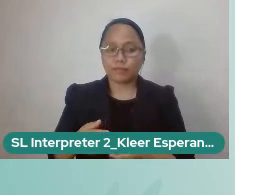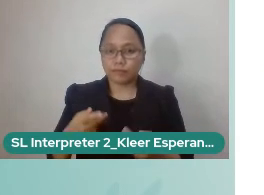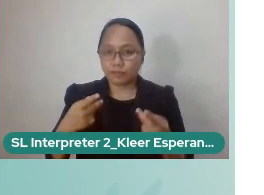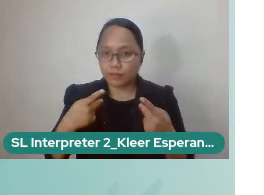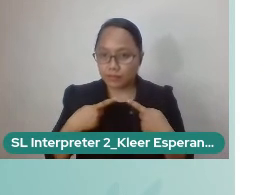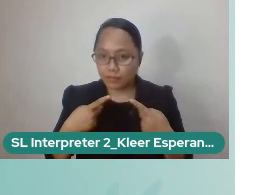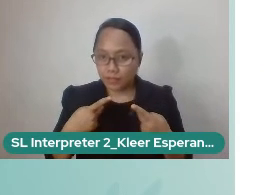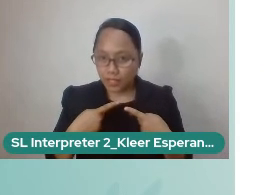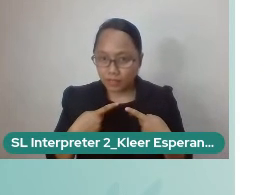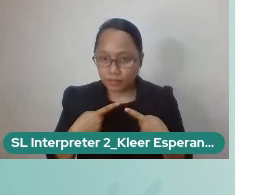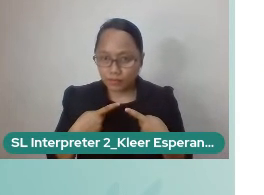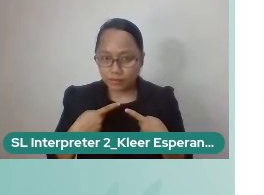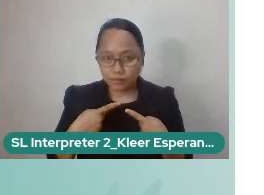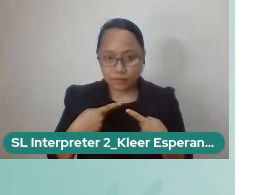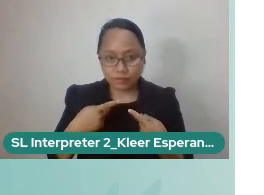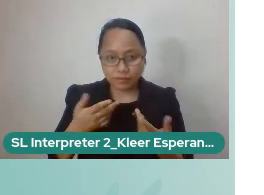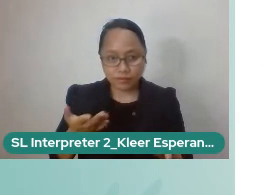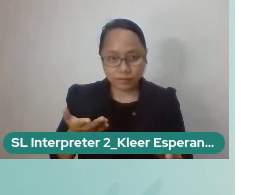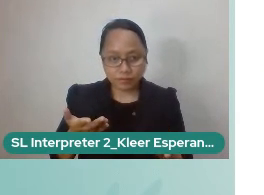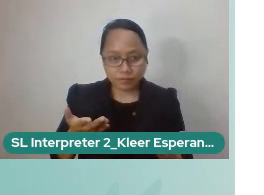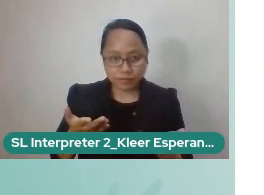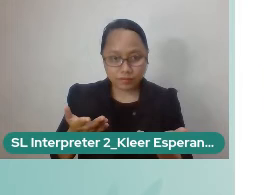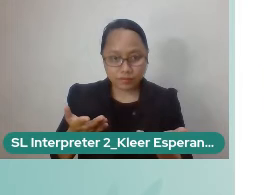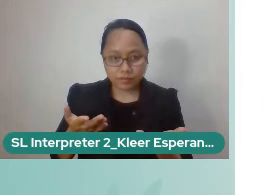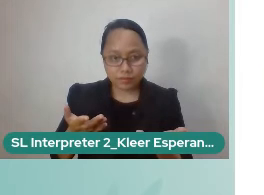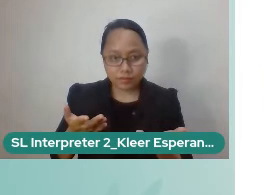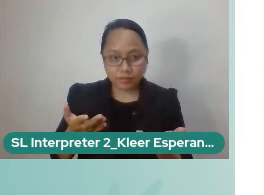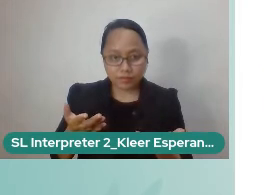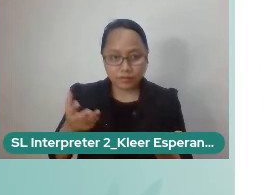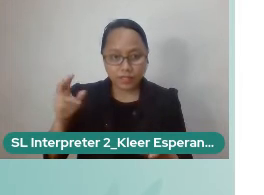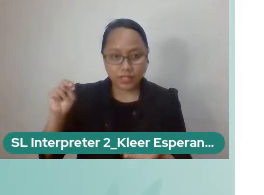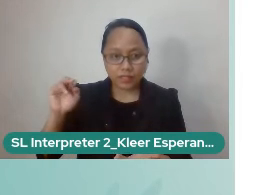Cote d'Ivoire, and Guatemala.